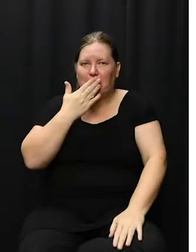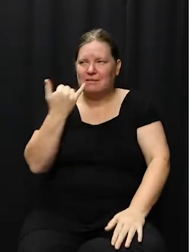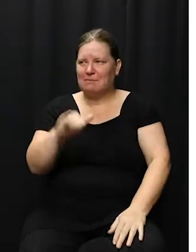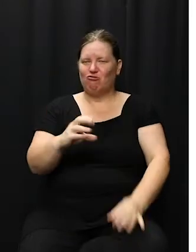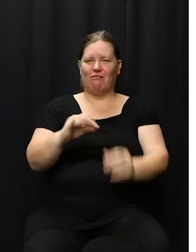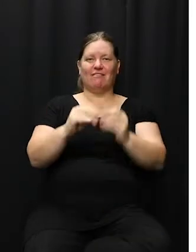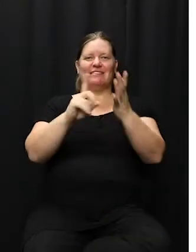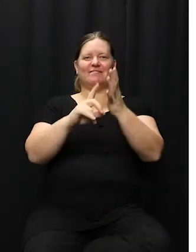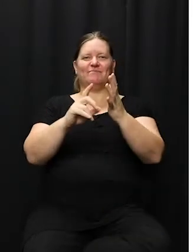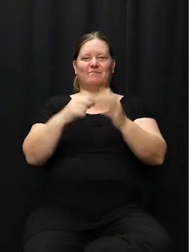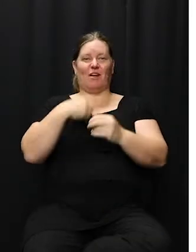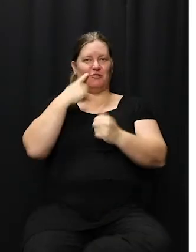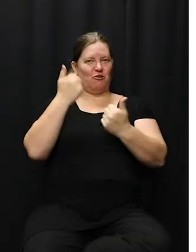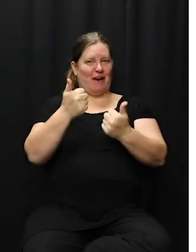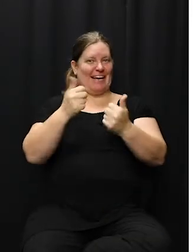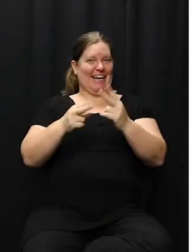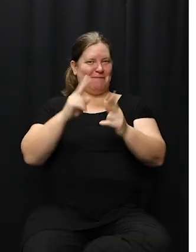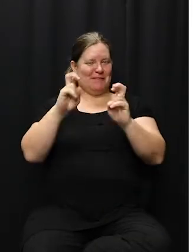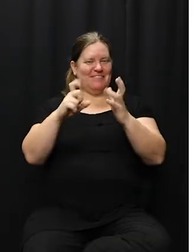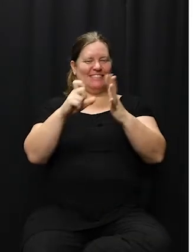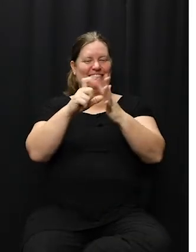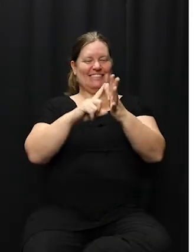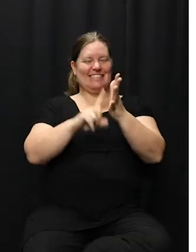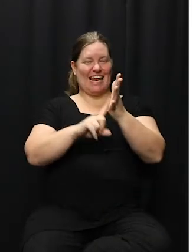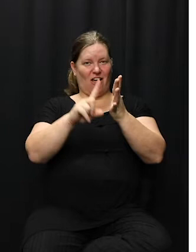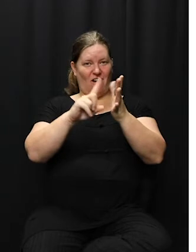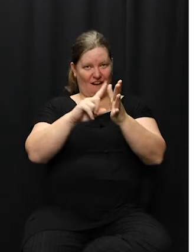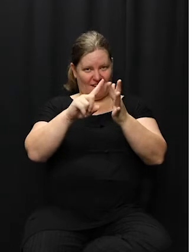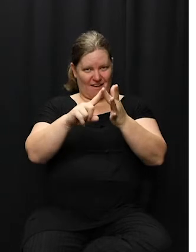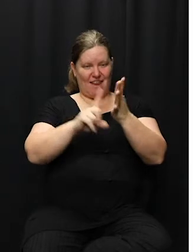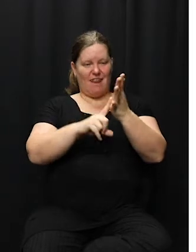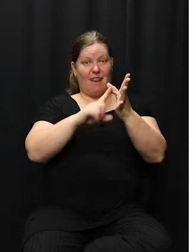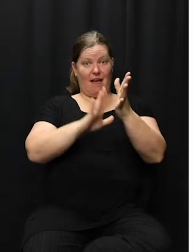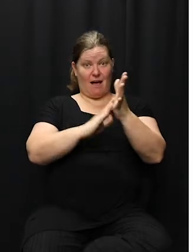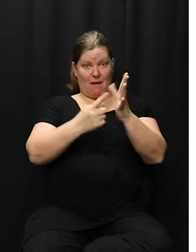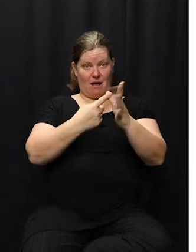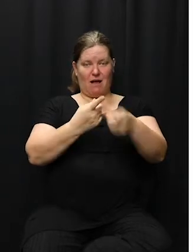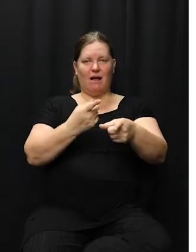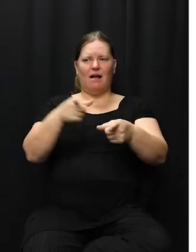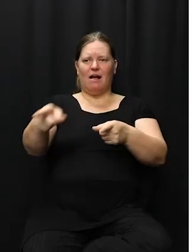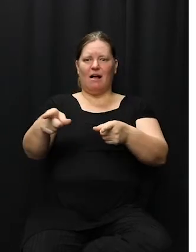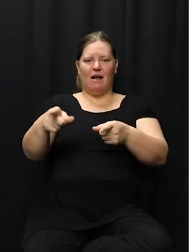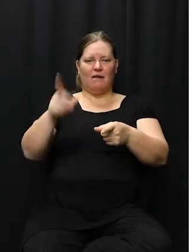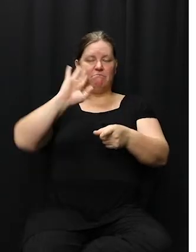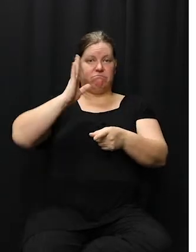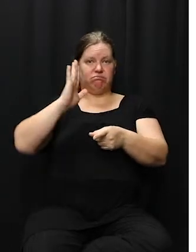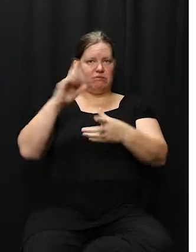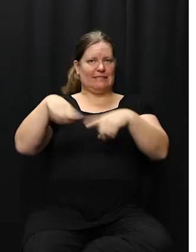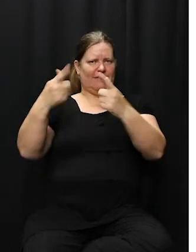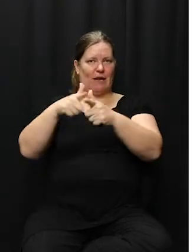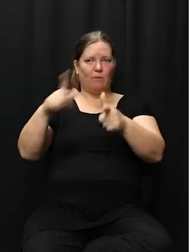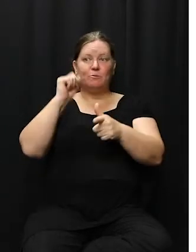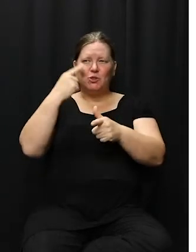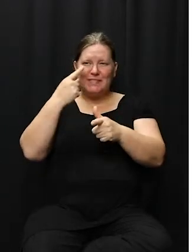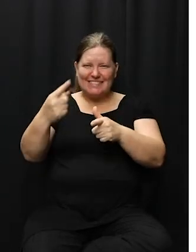A great clip I saw from the Dalai Lama, and he was speaking a different language, but you could almost sort of see what